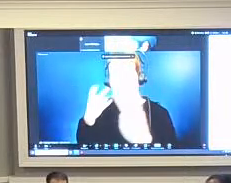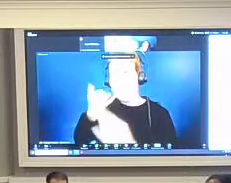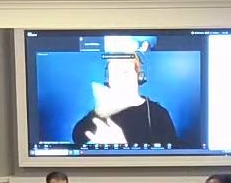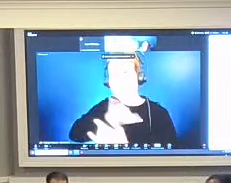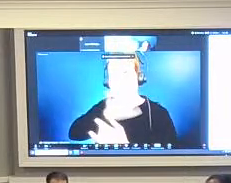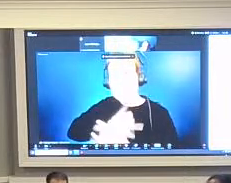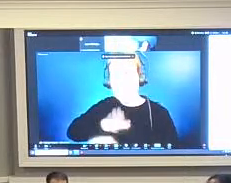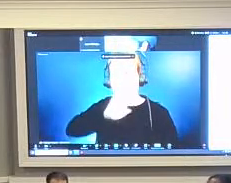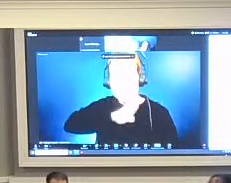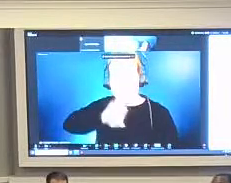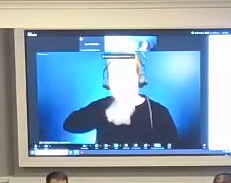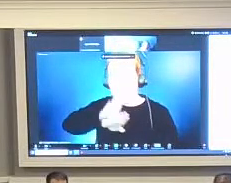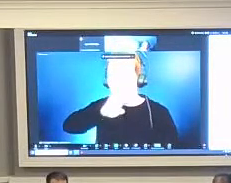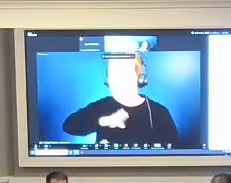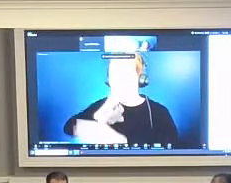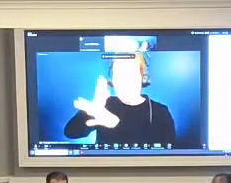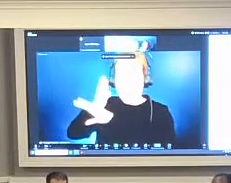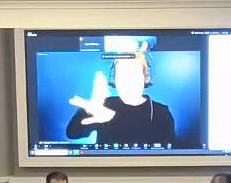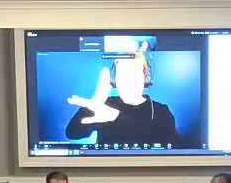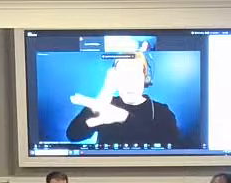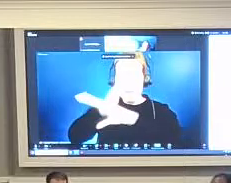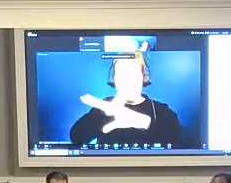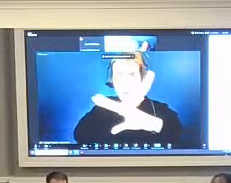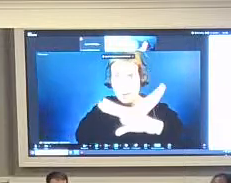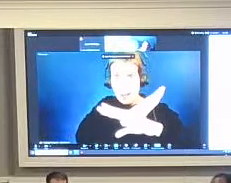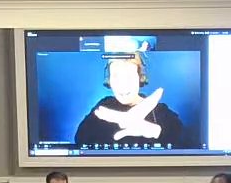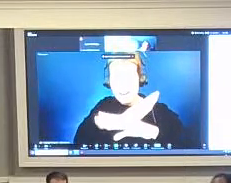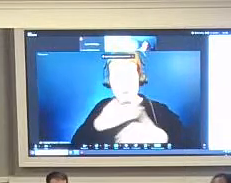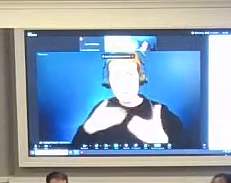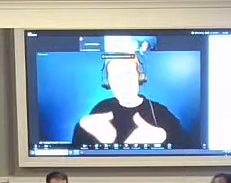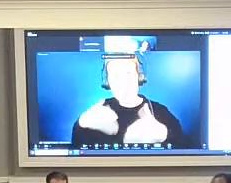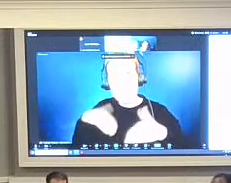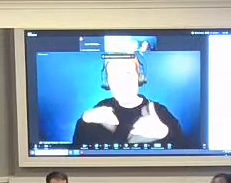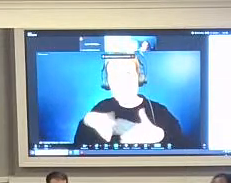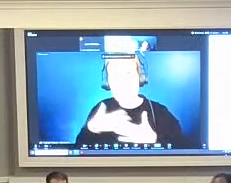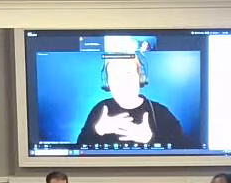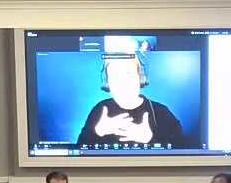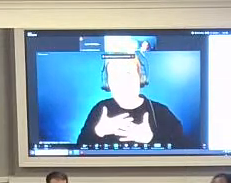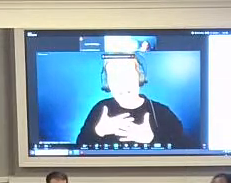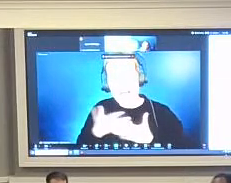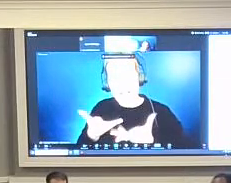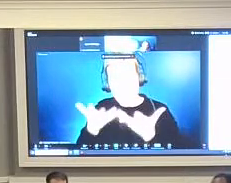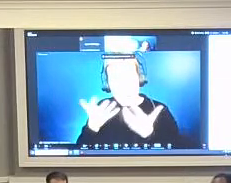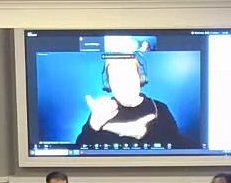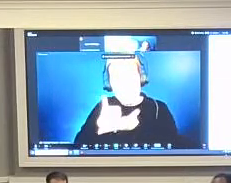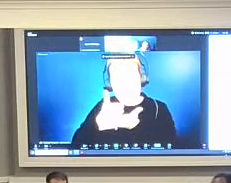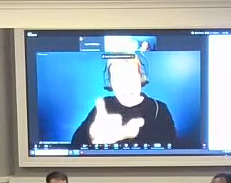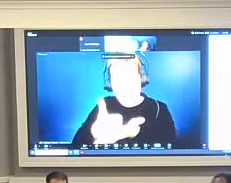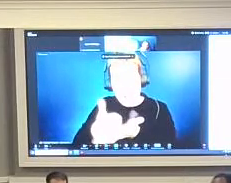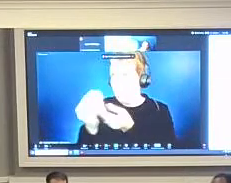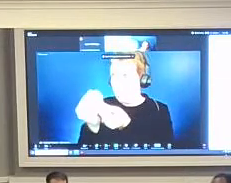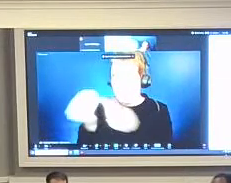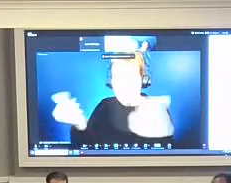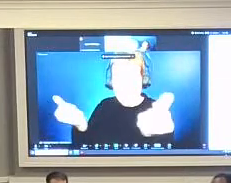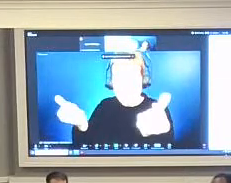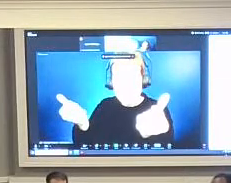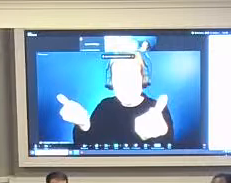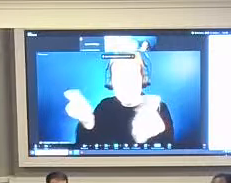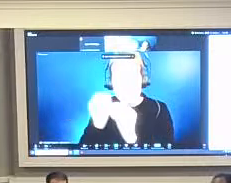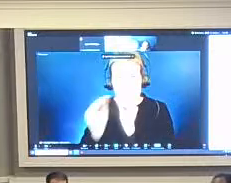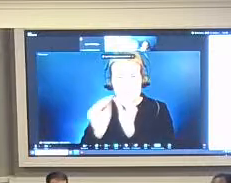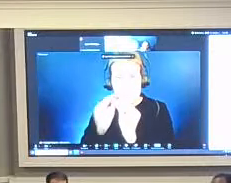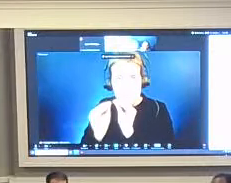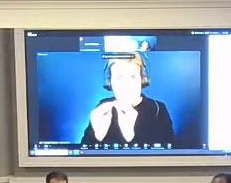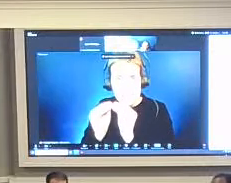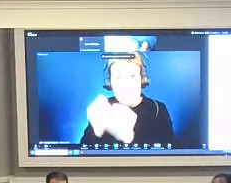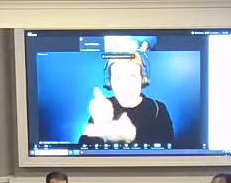frustrating and I mean, the frustrating is not even sufficient, but I really would like to help remedy some of these issues. But I'd love to know